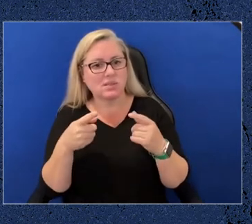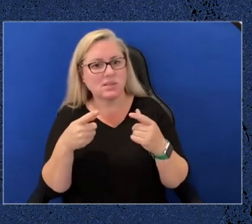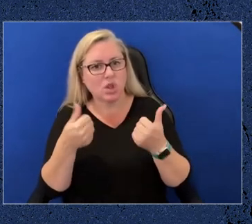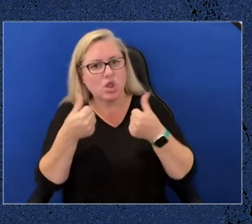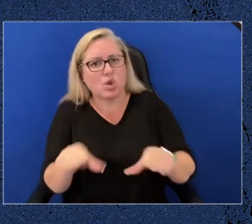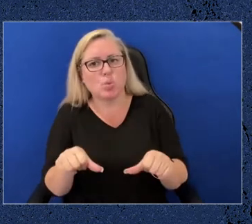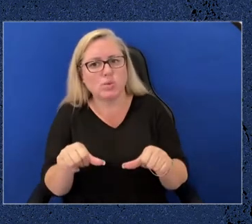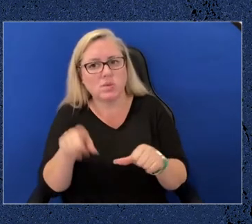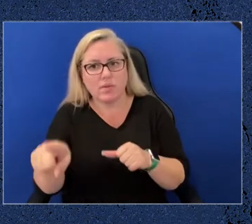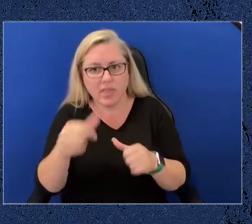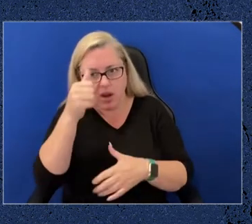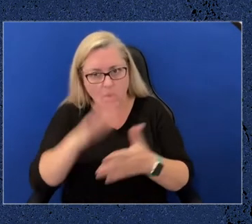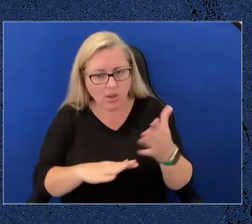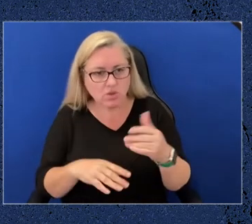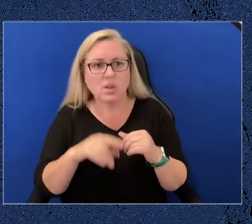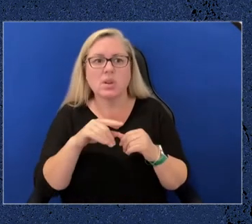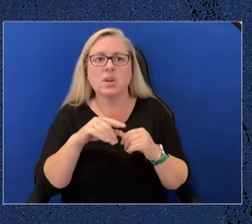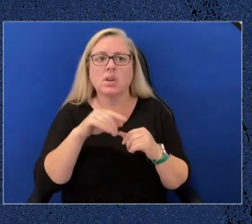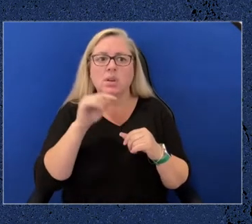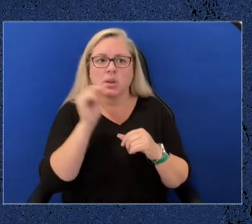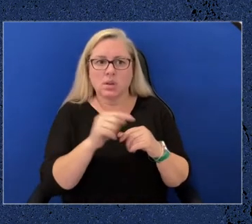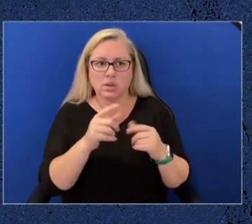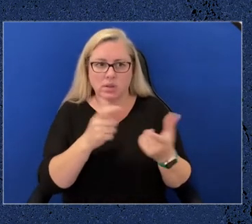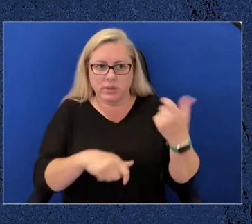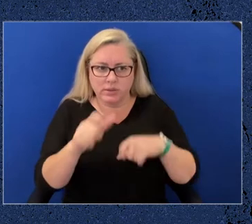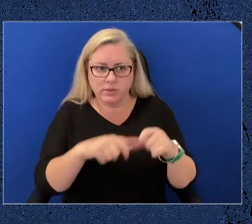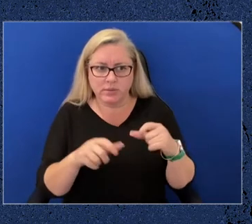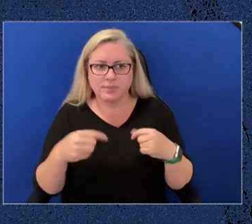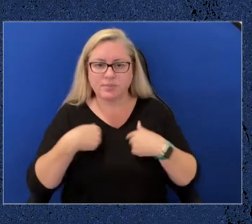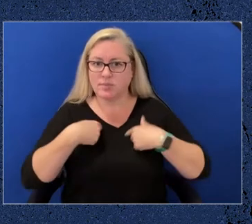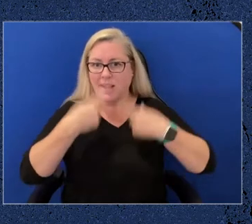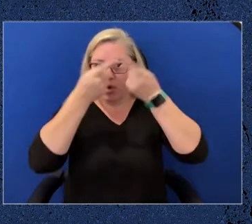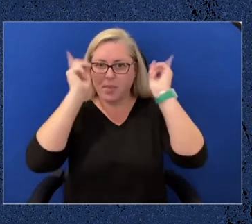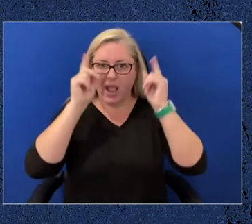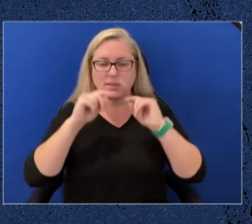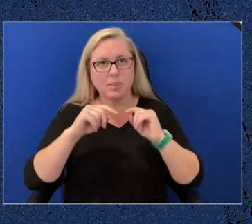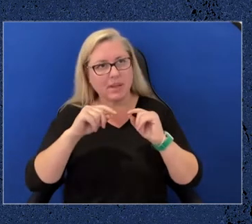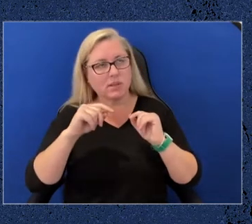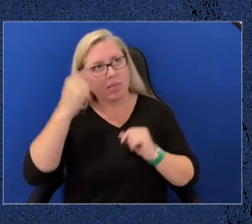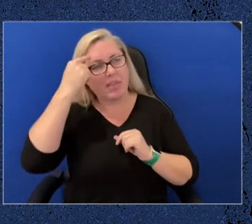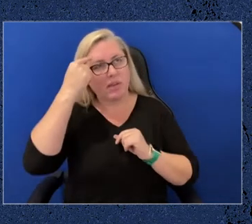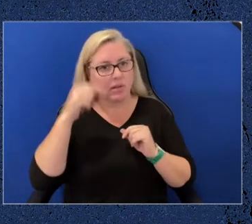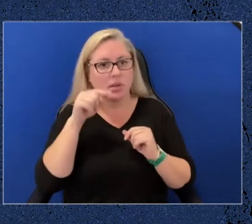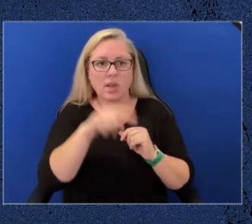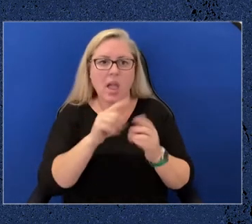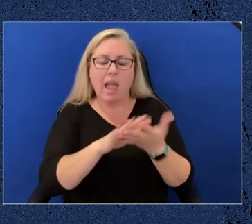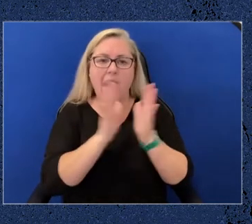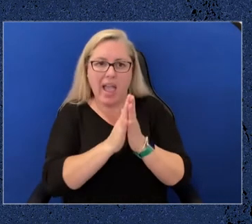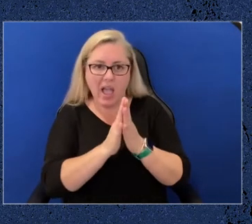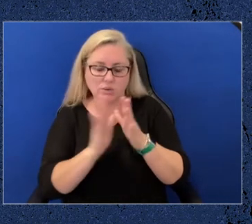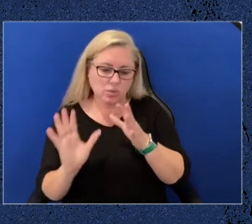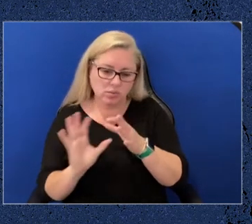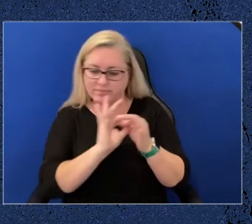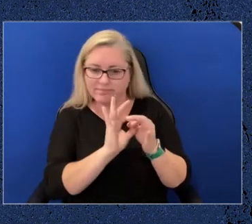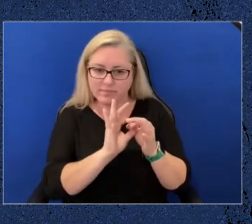other academics, well, not just academics, but coming from an academic headspace today, to engage more appropriately and respectfully